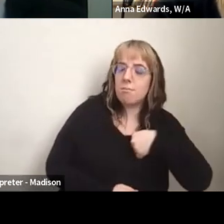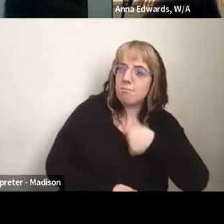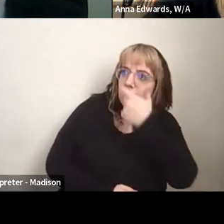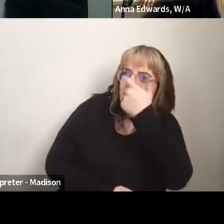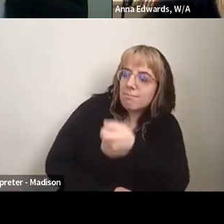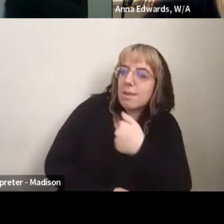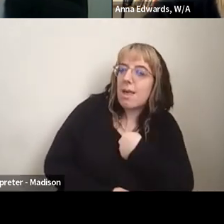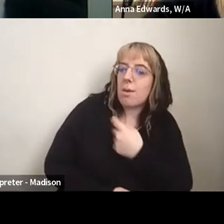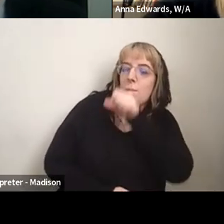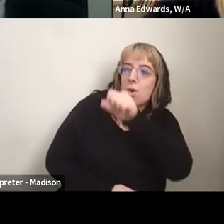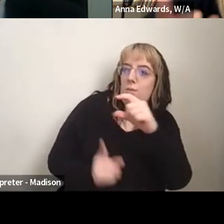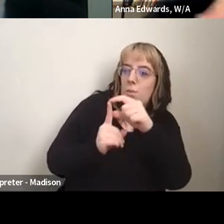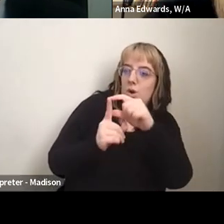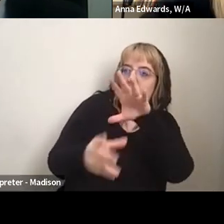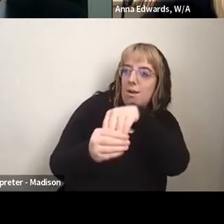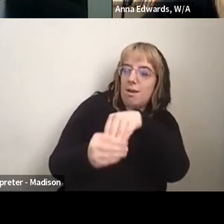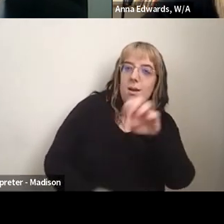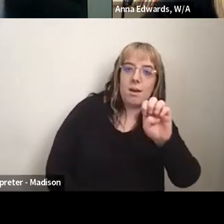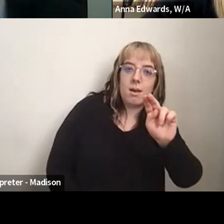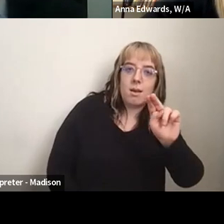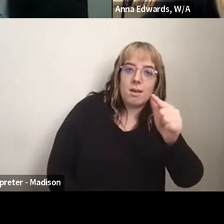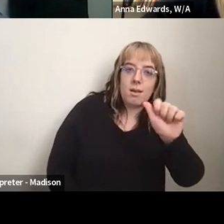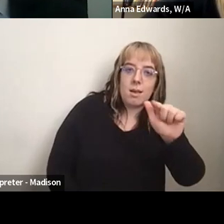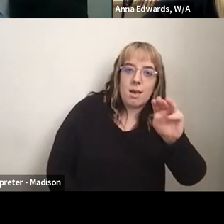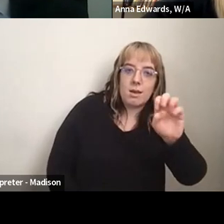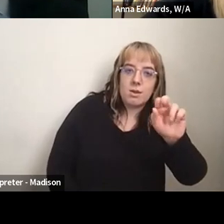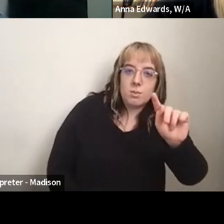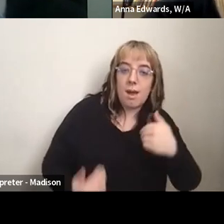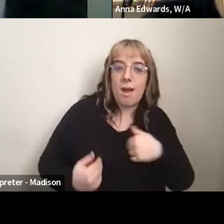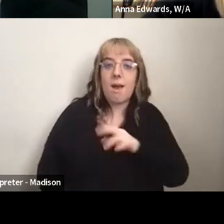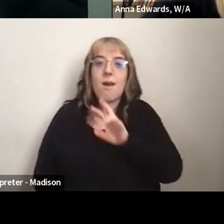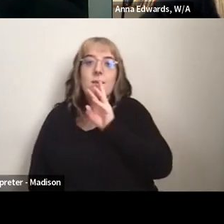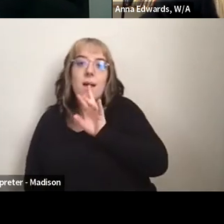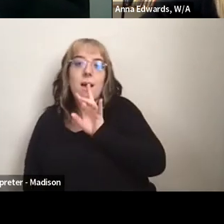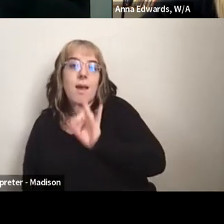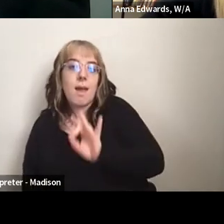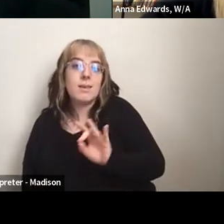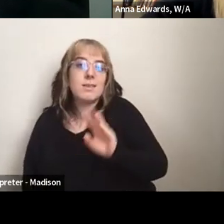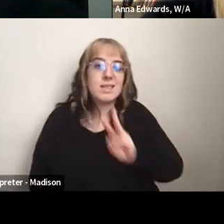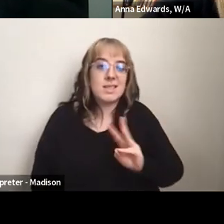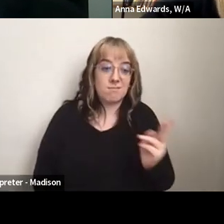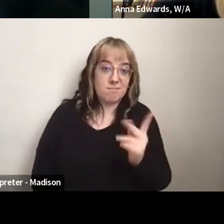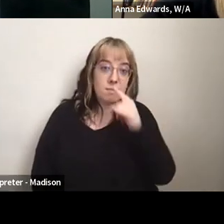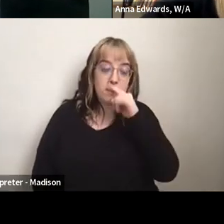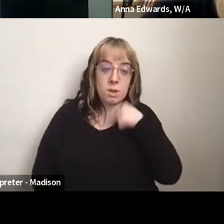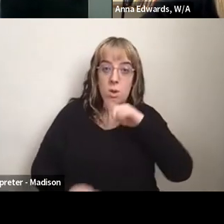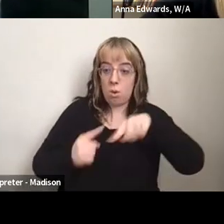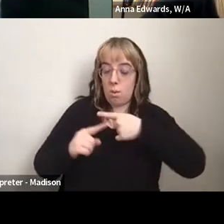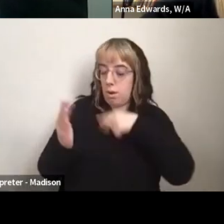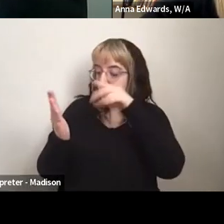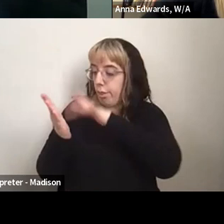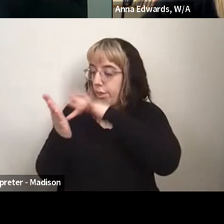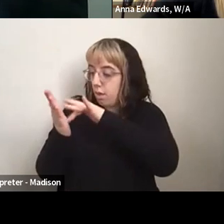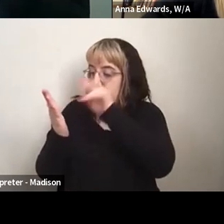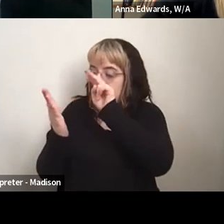word engagement too. I have an 8 and a 6-year-old, and I can tell you, like, when they're on those devices, they are engaged. And